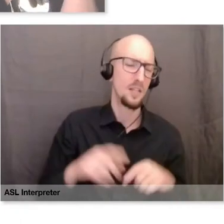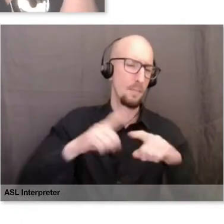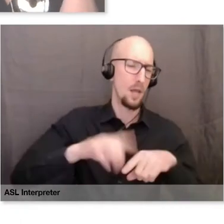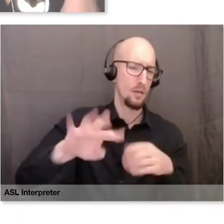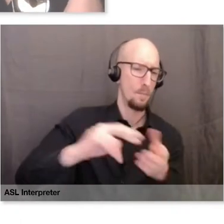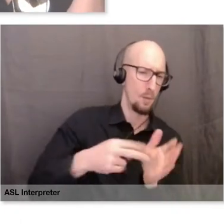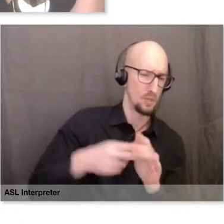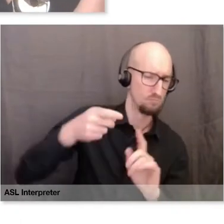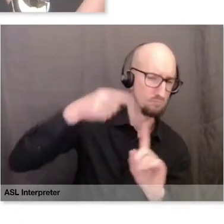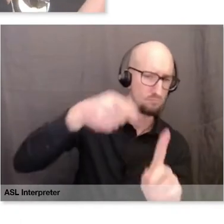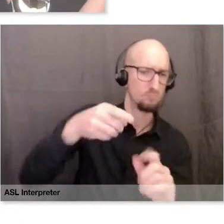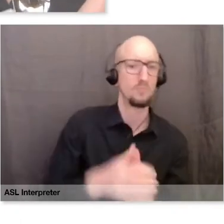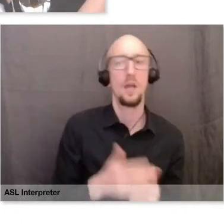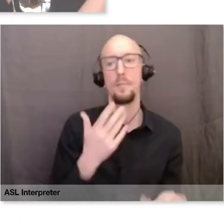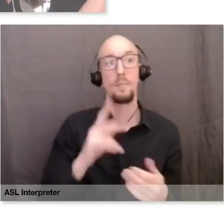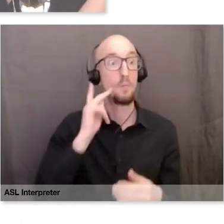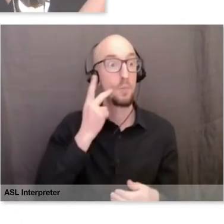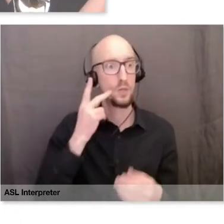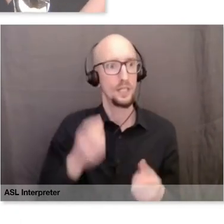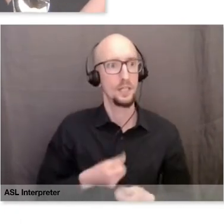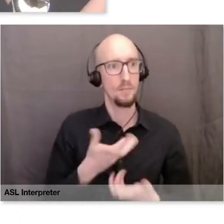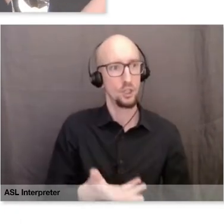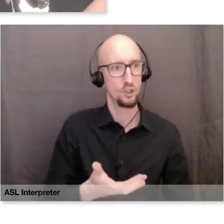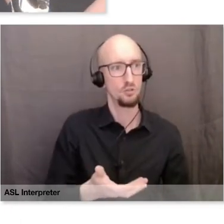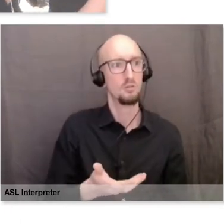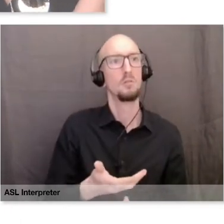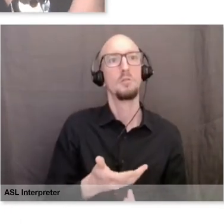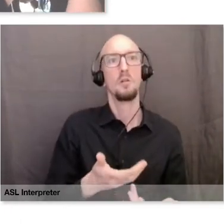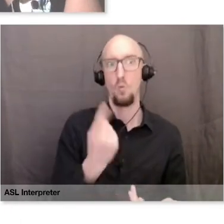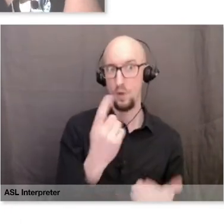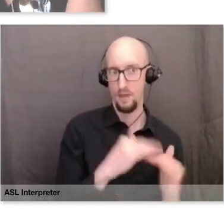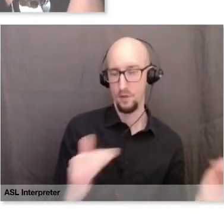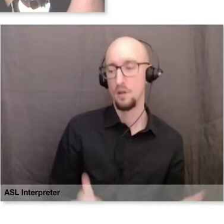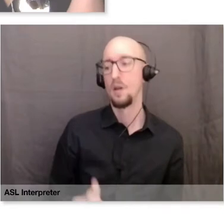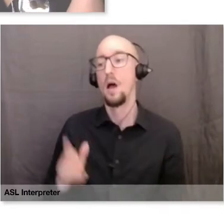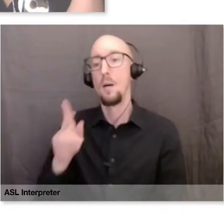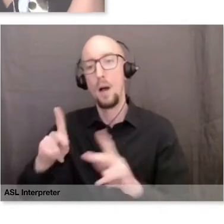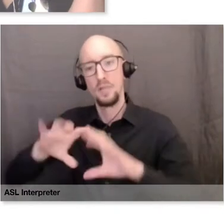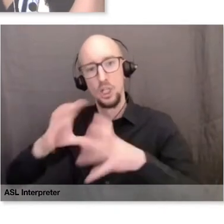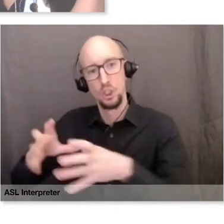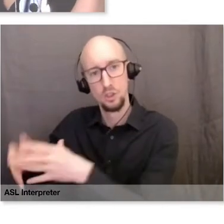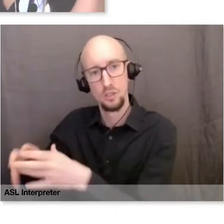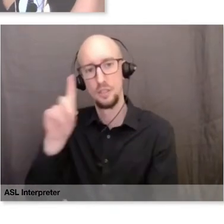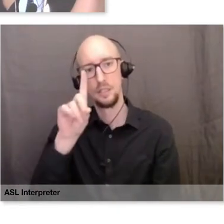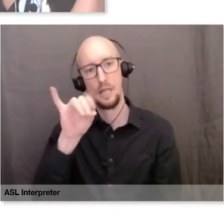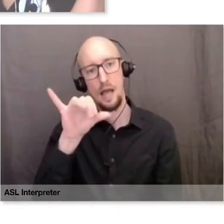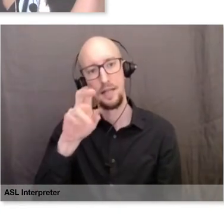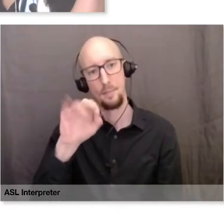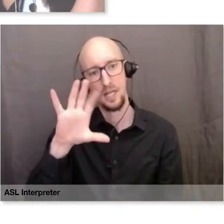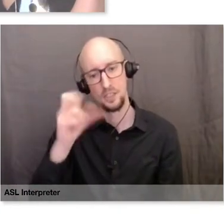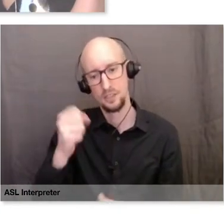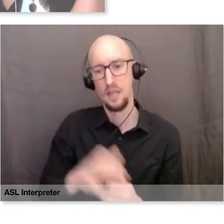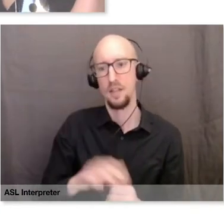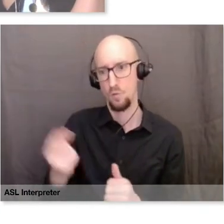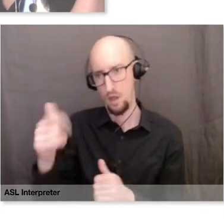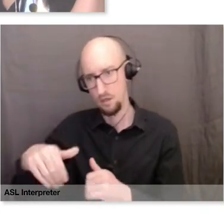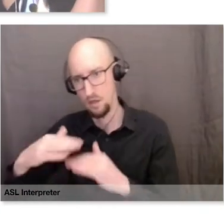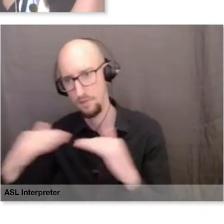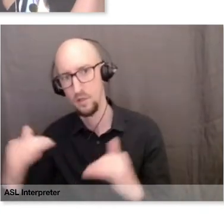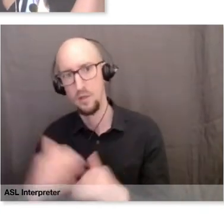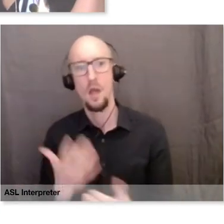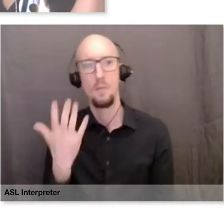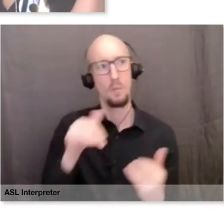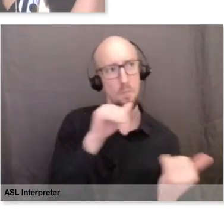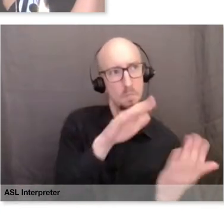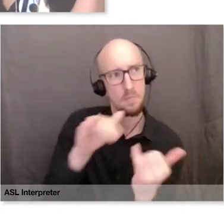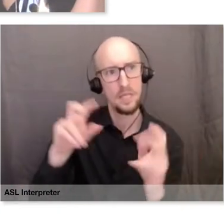protein expression, maybe at a level of population dynamics, maybe at a level that embraces things to do with social inequality